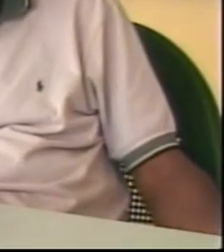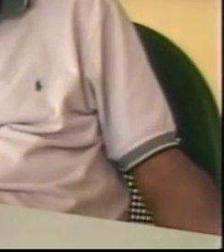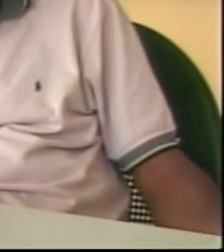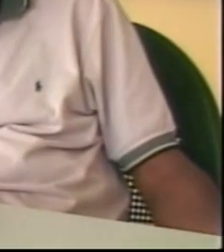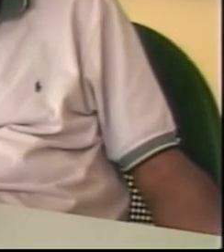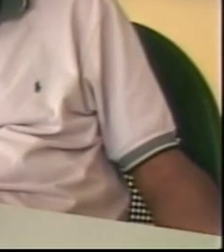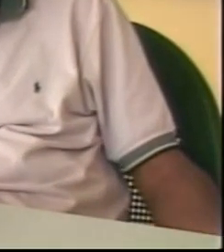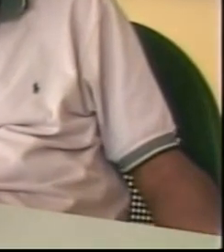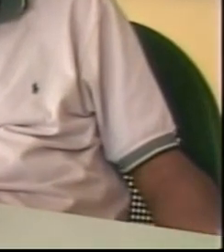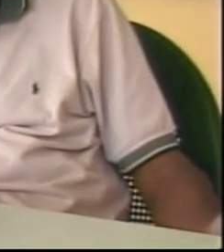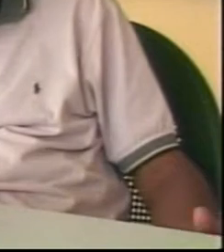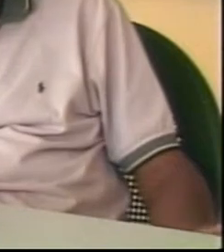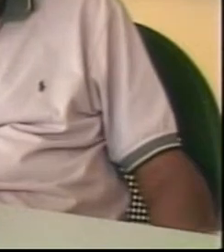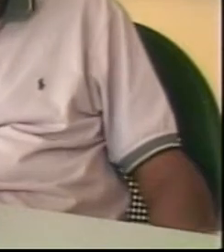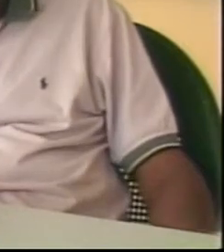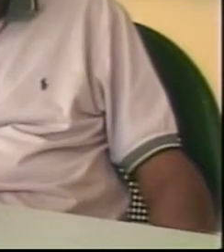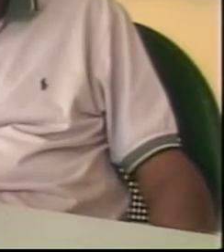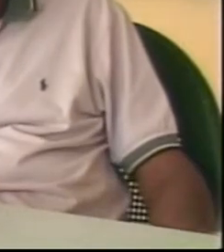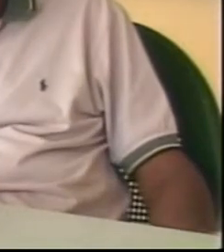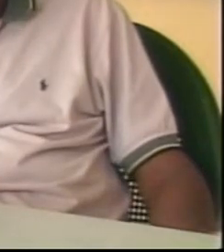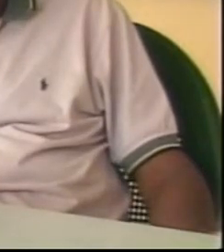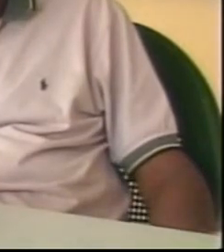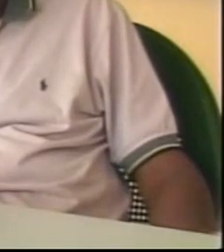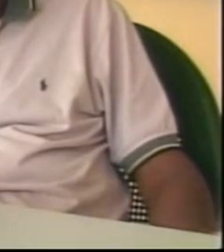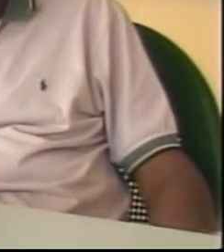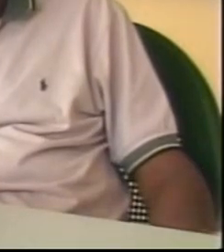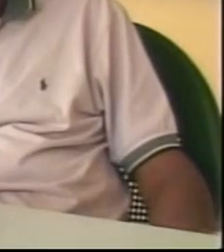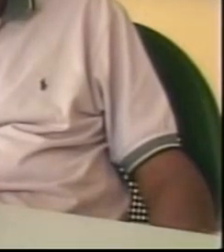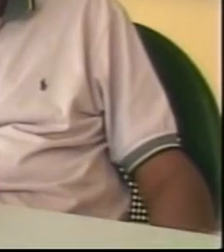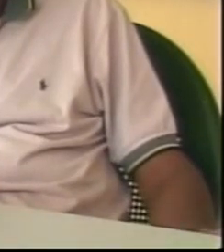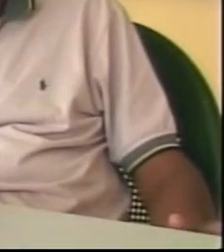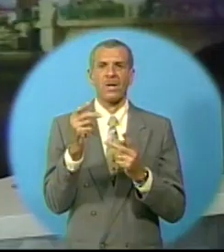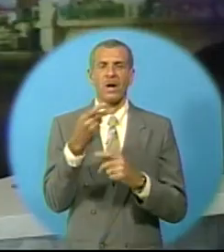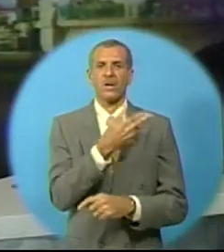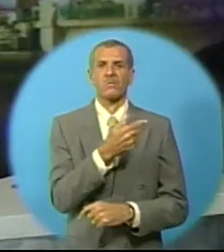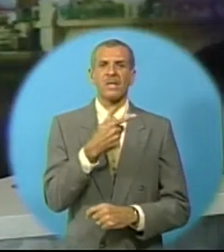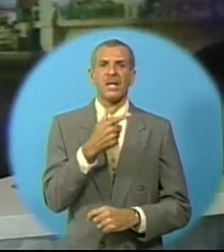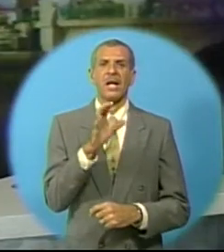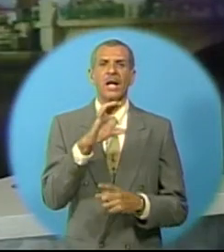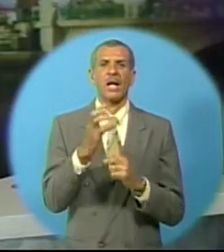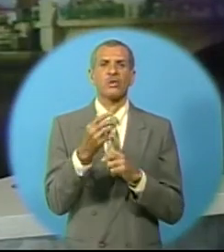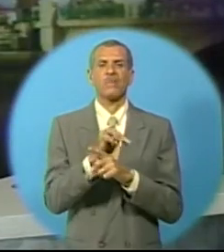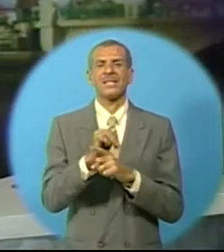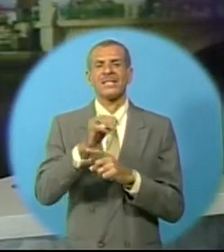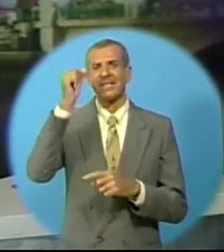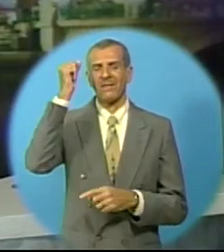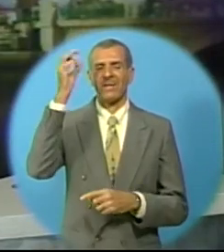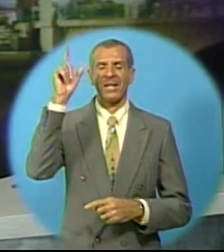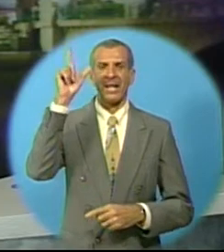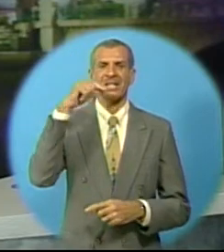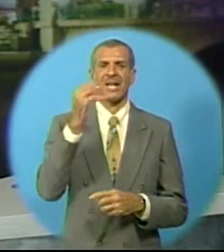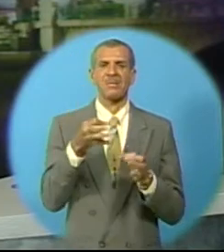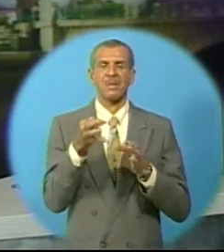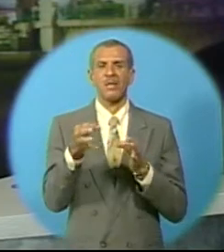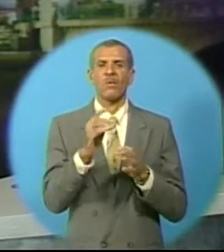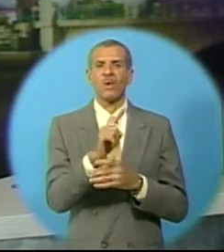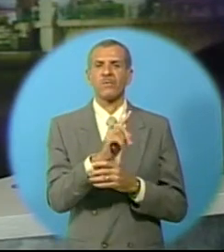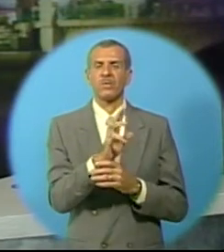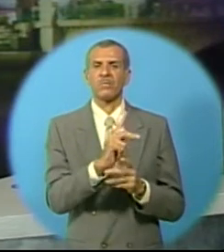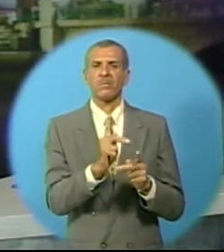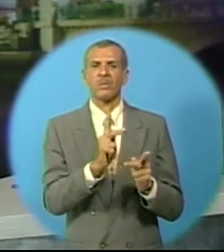was 69. Earlier this month, after visiting Mr. Beyer in hospital, Culture Minister Stephen Lashley described him as one of